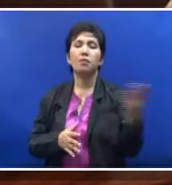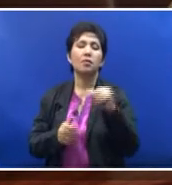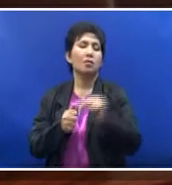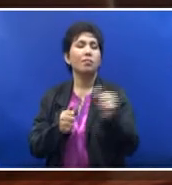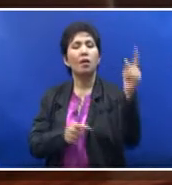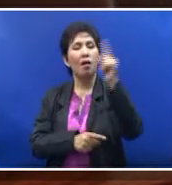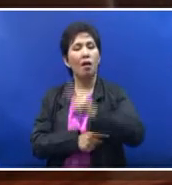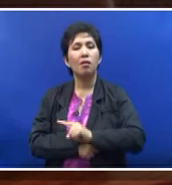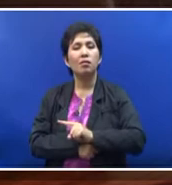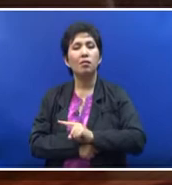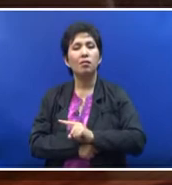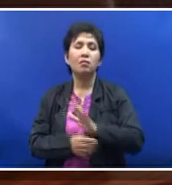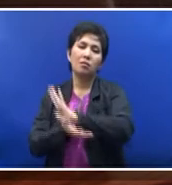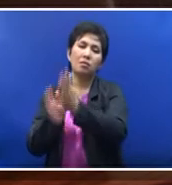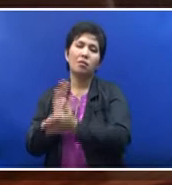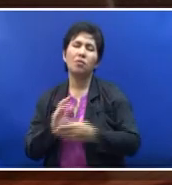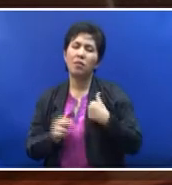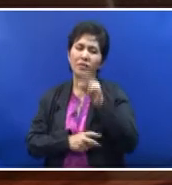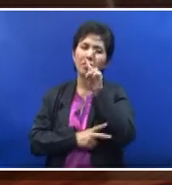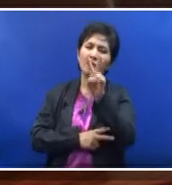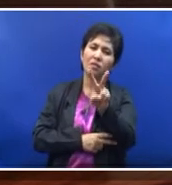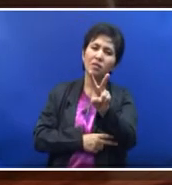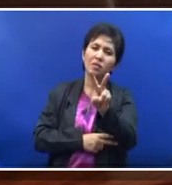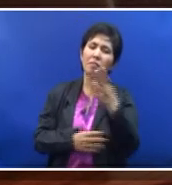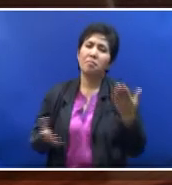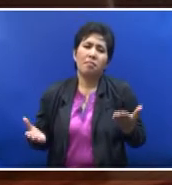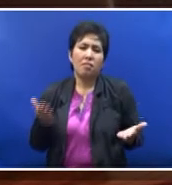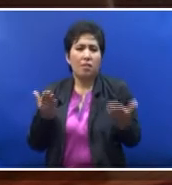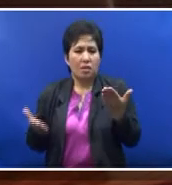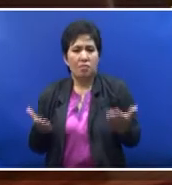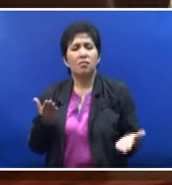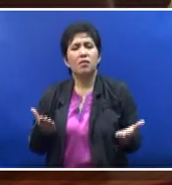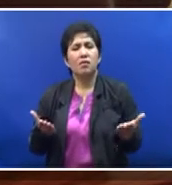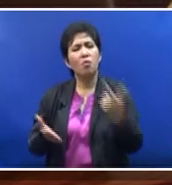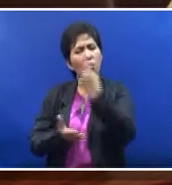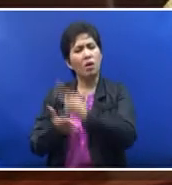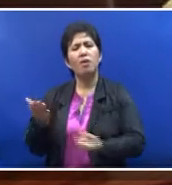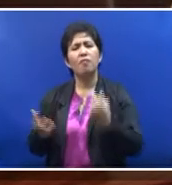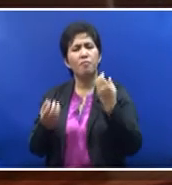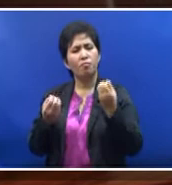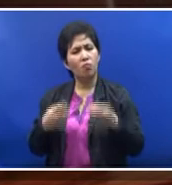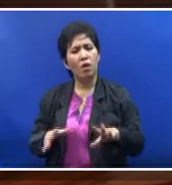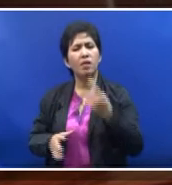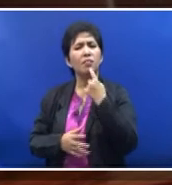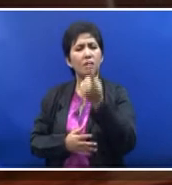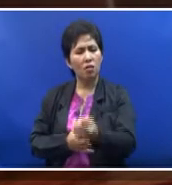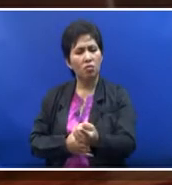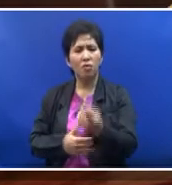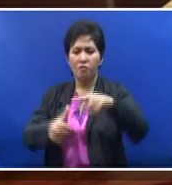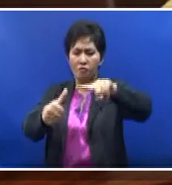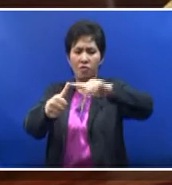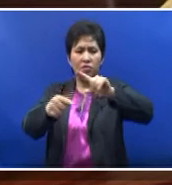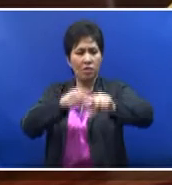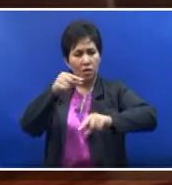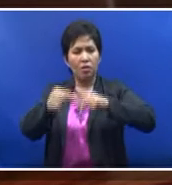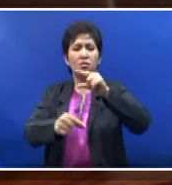due from what you have observed, you have seen. Okay, maybe it is due to what you have been told from the previous generation,